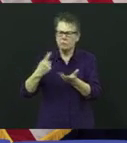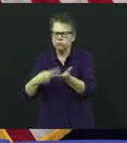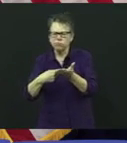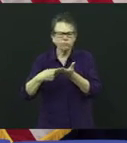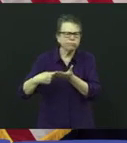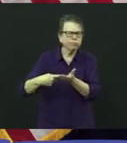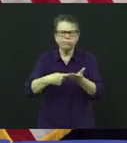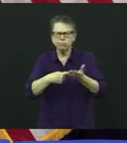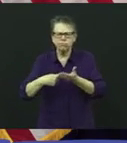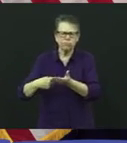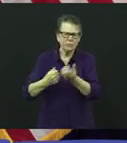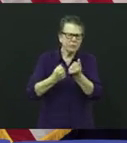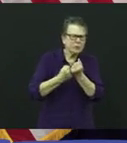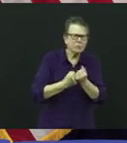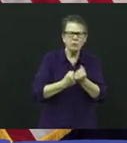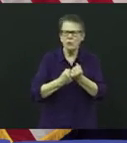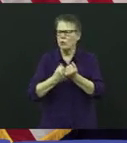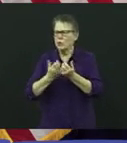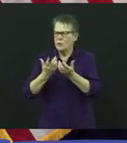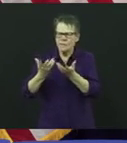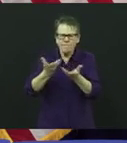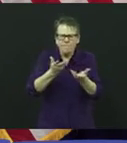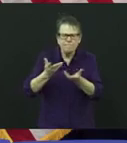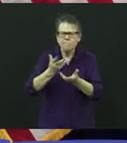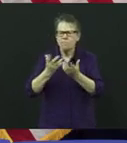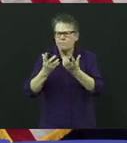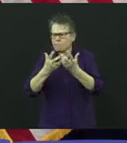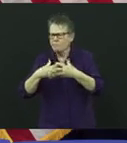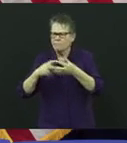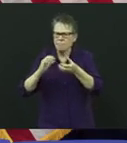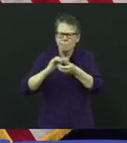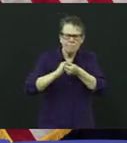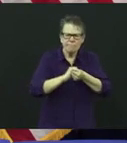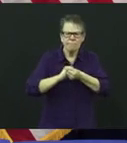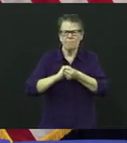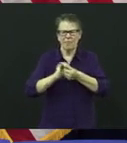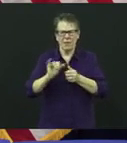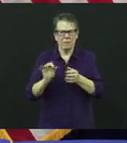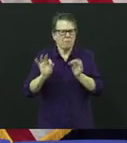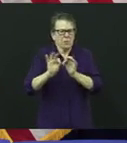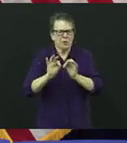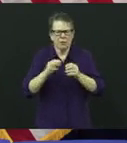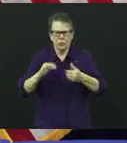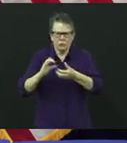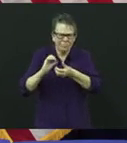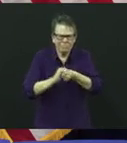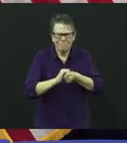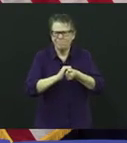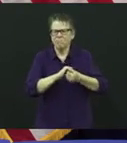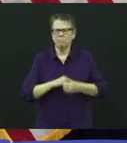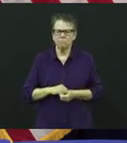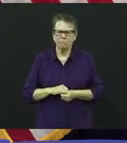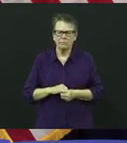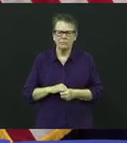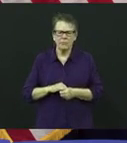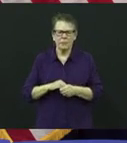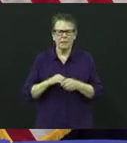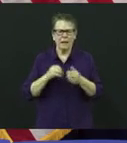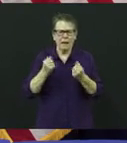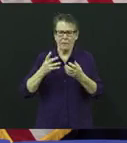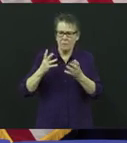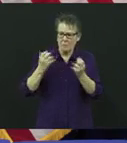Minority Leader Tom Kaine a note on something, and again, a very productive meeting yesterday late afternoon with Messrs. Sweeney and Coughlin.